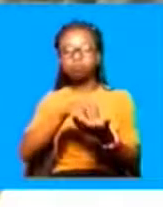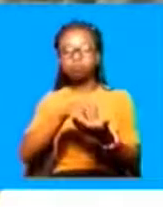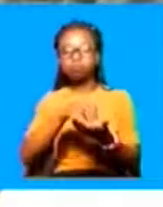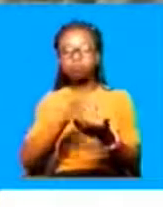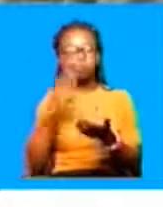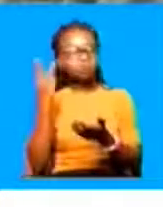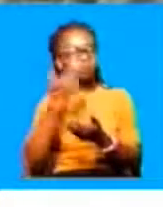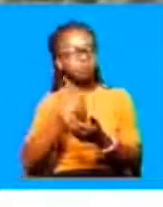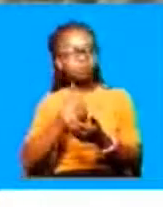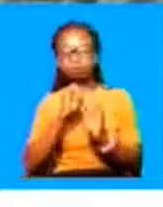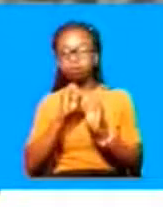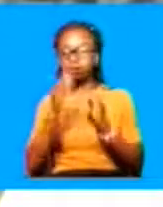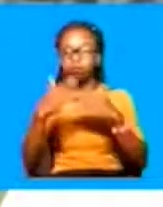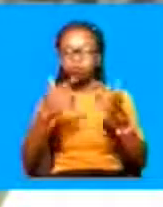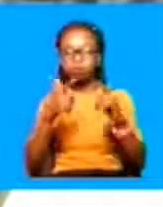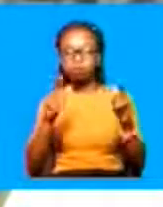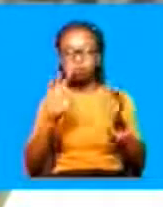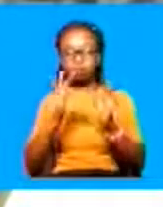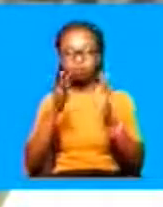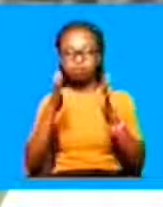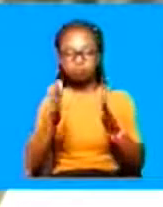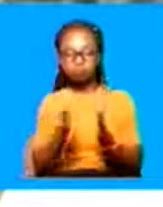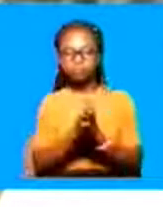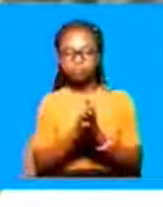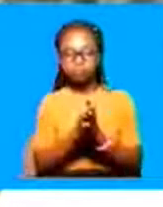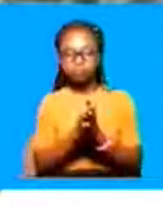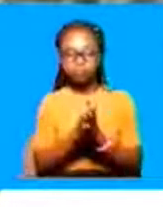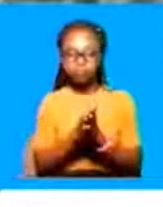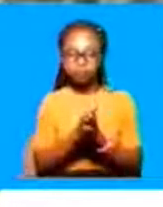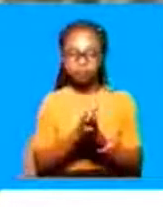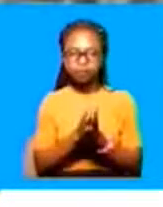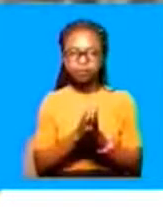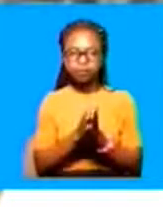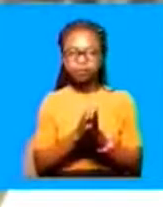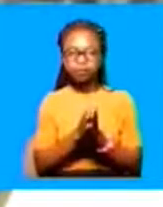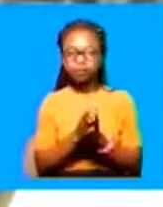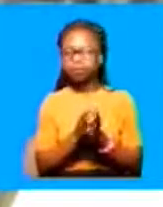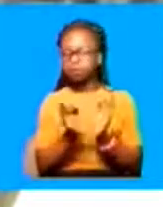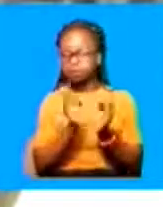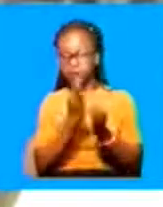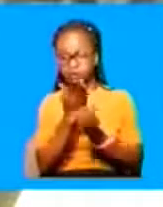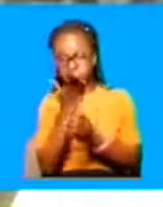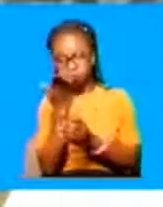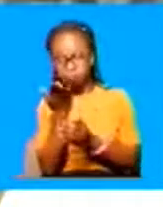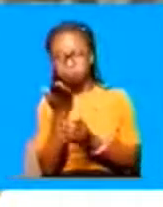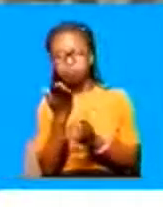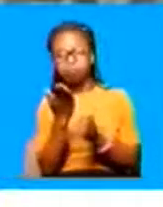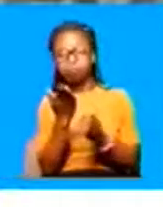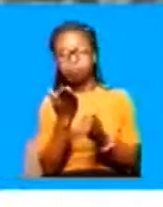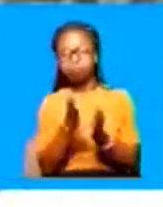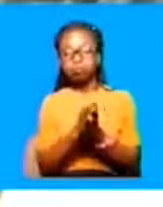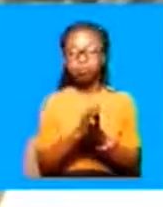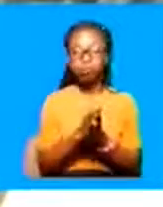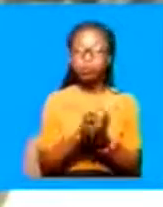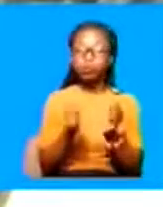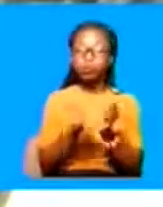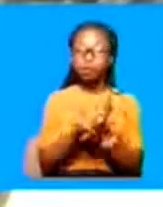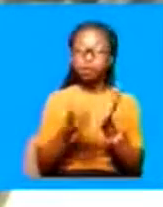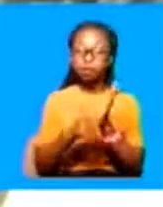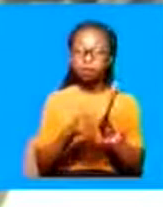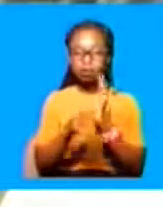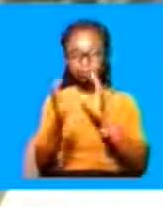we do not have interpreters. So if you're there with a problem